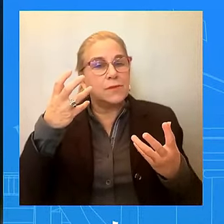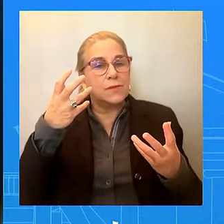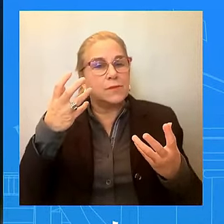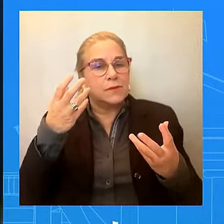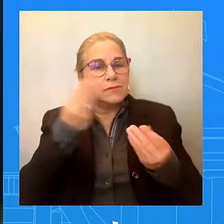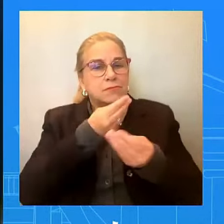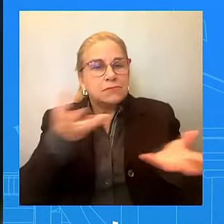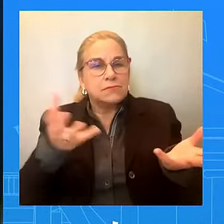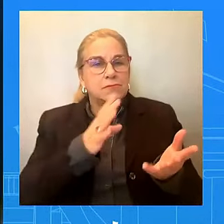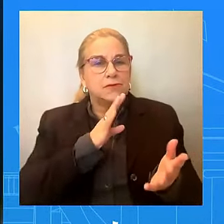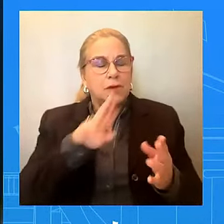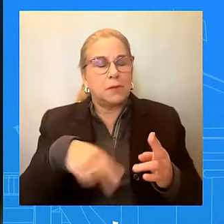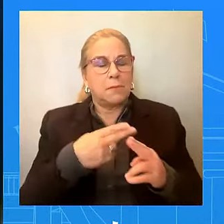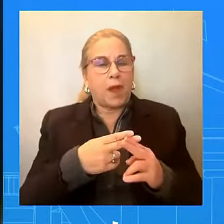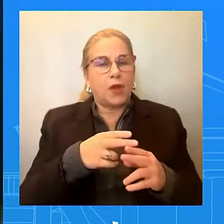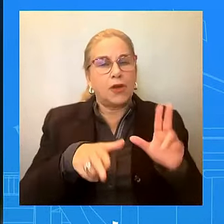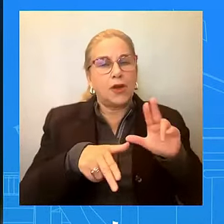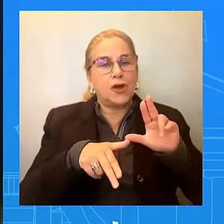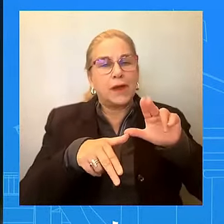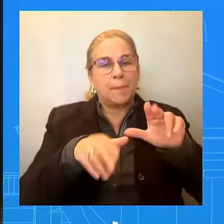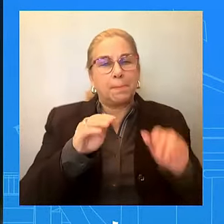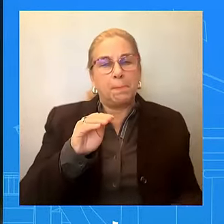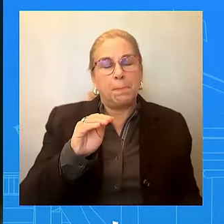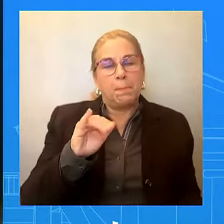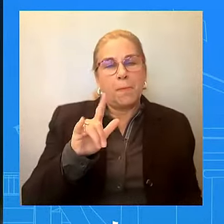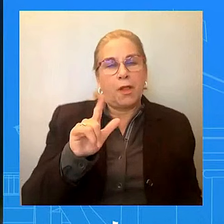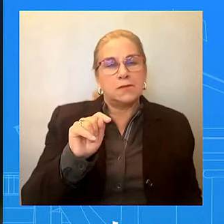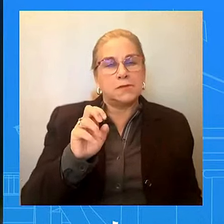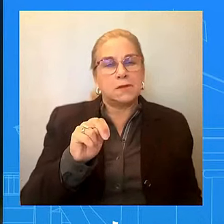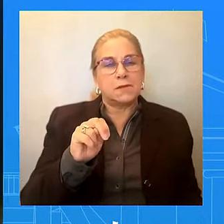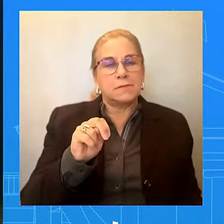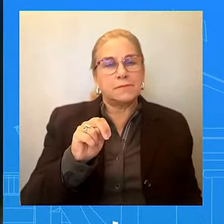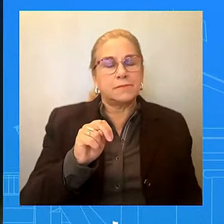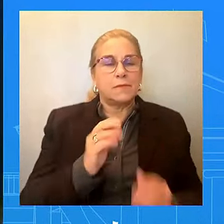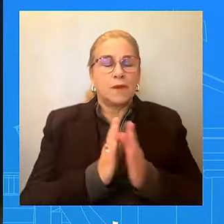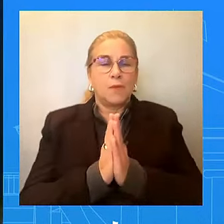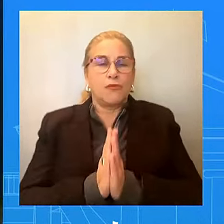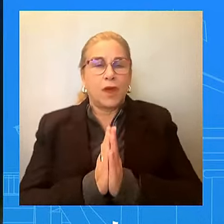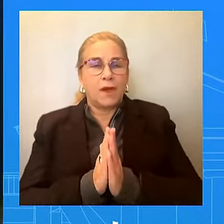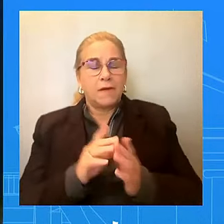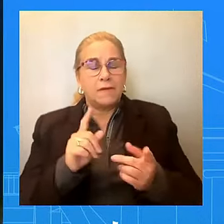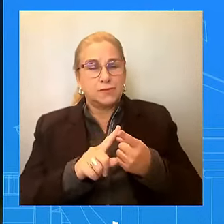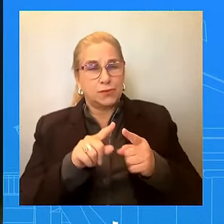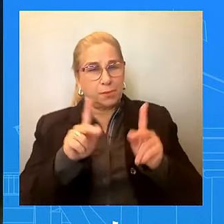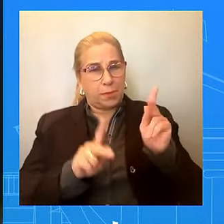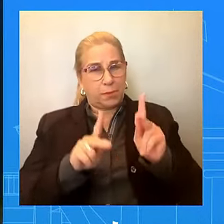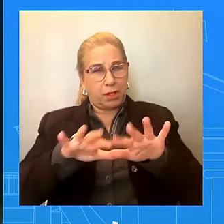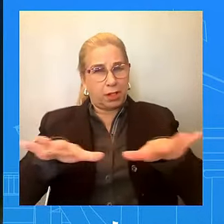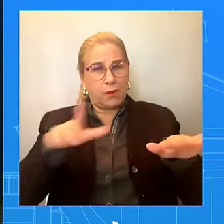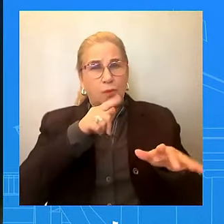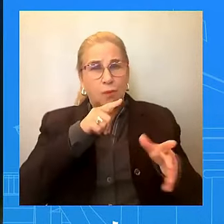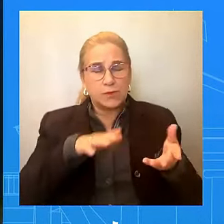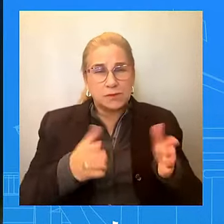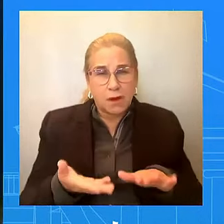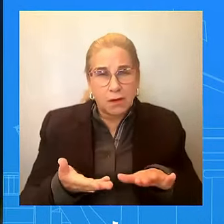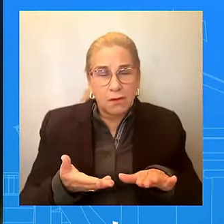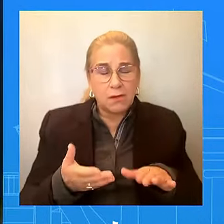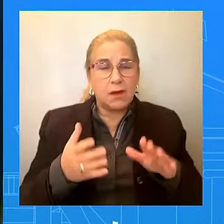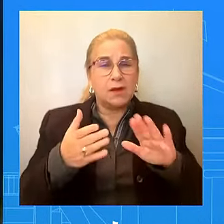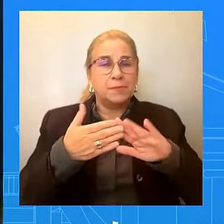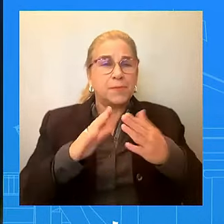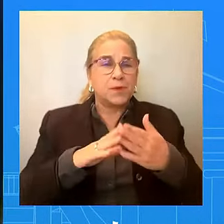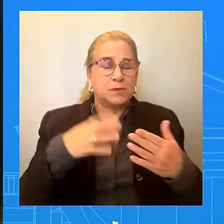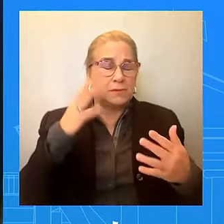are praying for those who lost their lives and all the communities devastated by the storm. The president and the